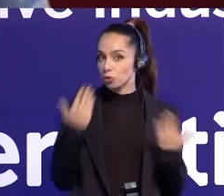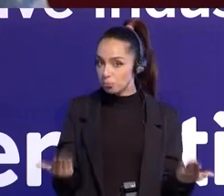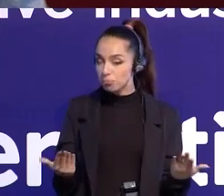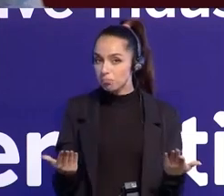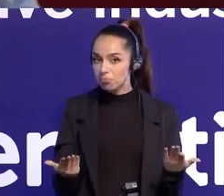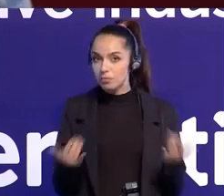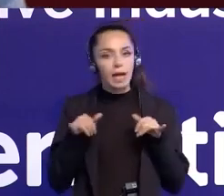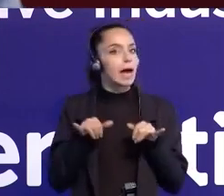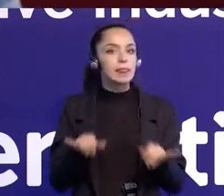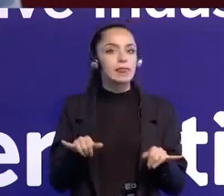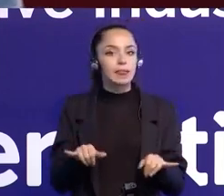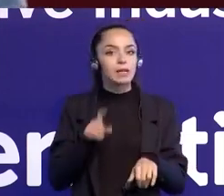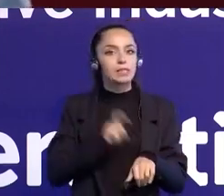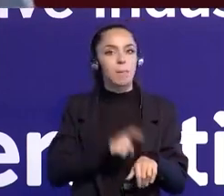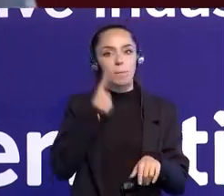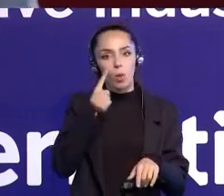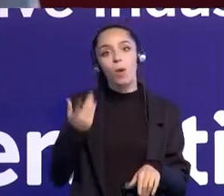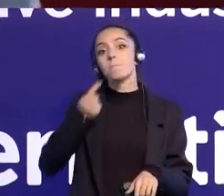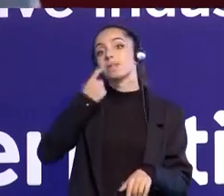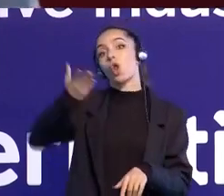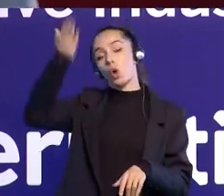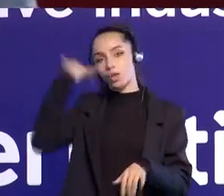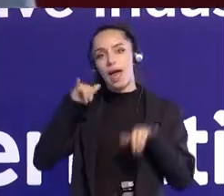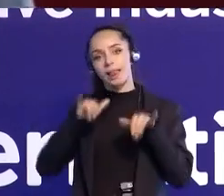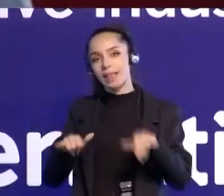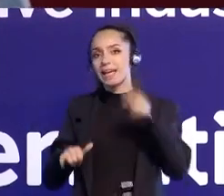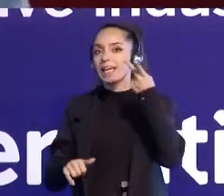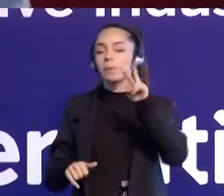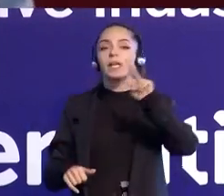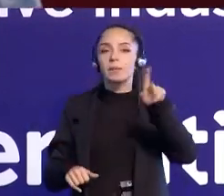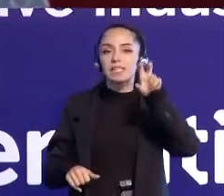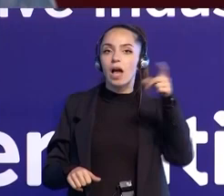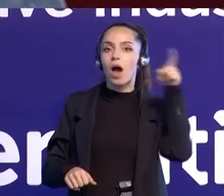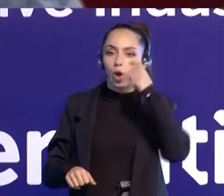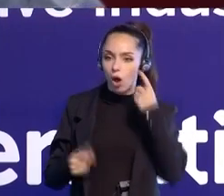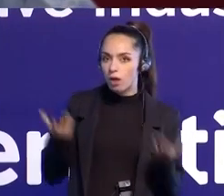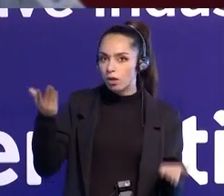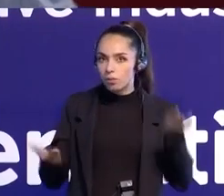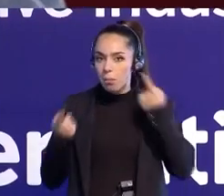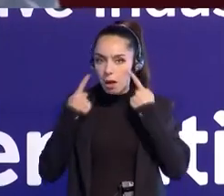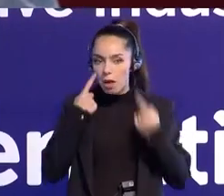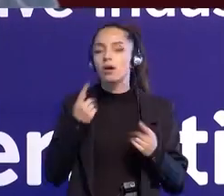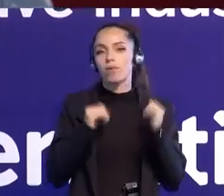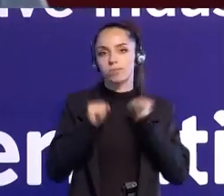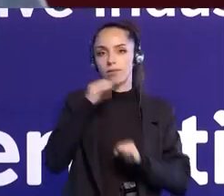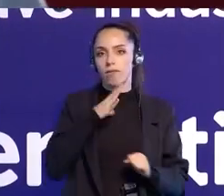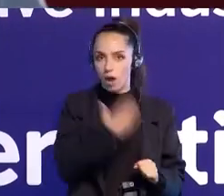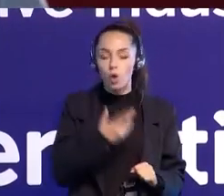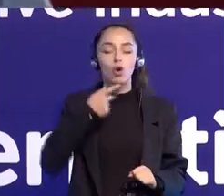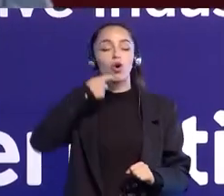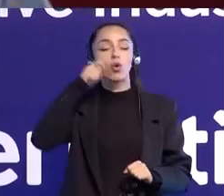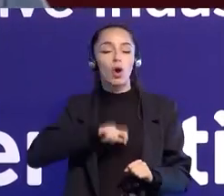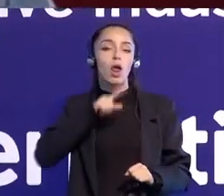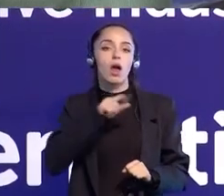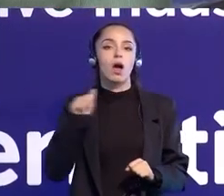year. Also, creative businesses started producing items for our Ukrainian army, such